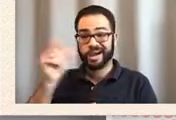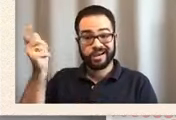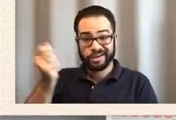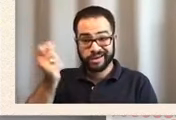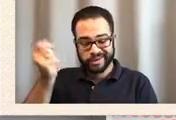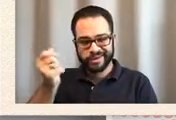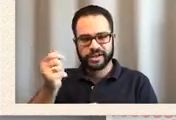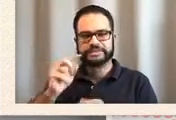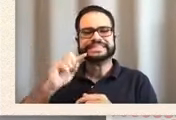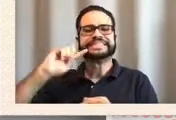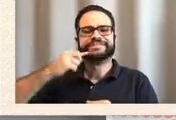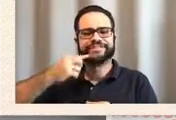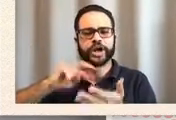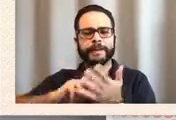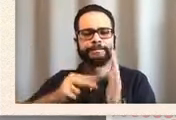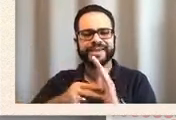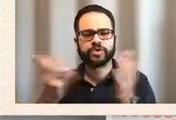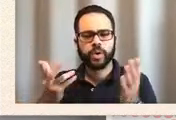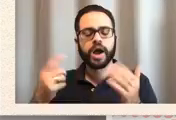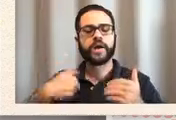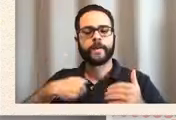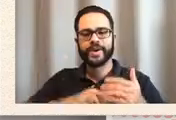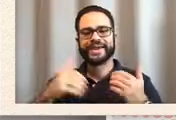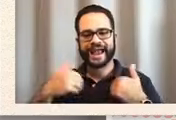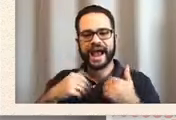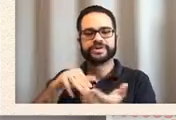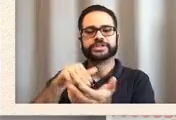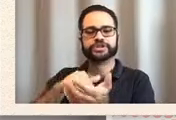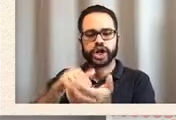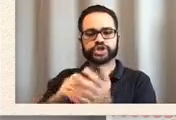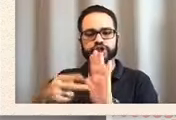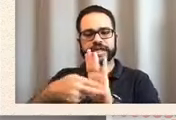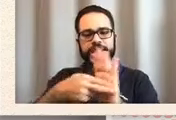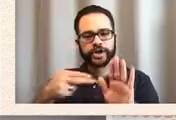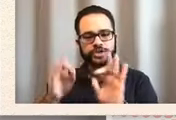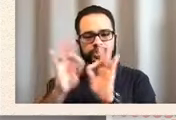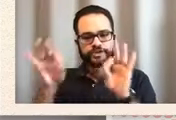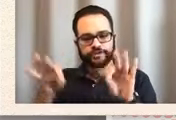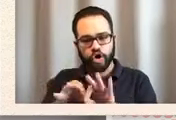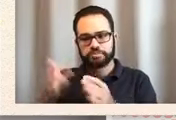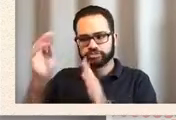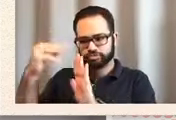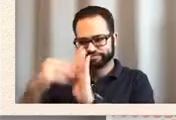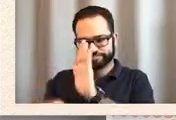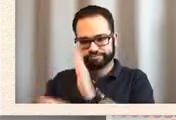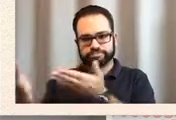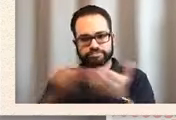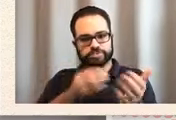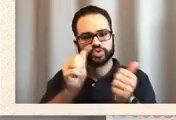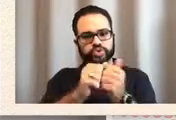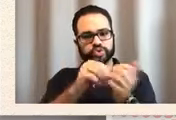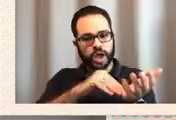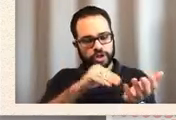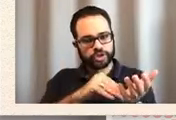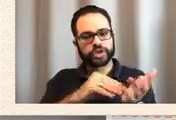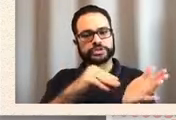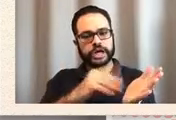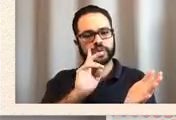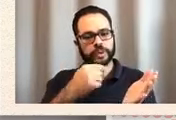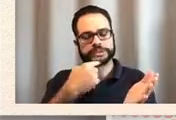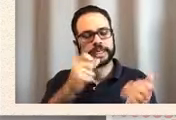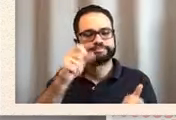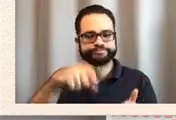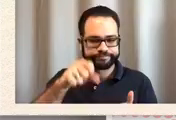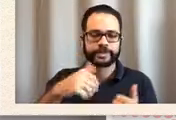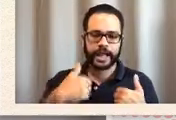a physician diagnosis form that they can take to their doctor that basically says, yes, they have a marked and severe functional limitations, but